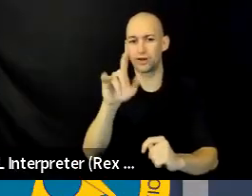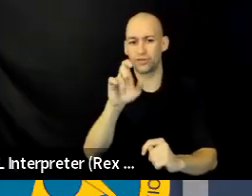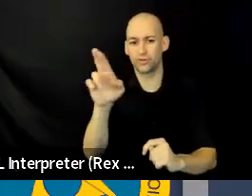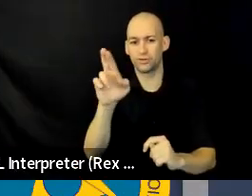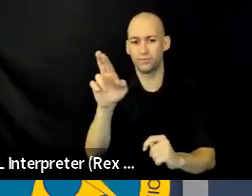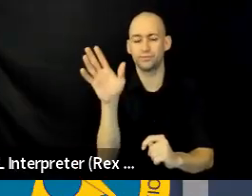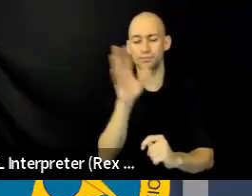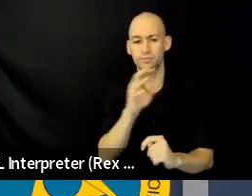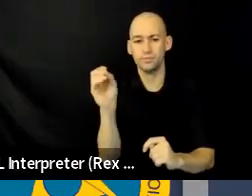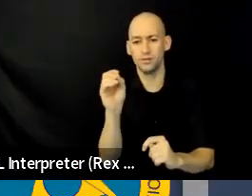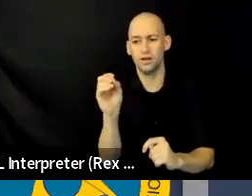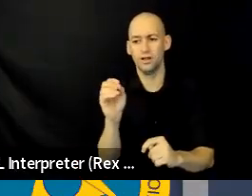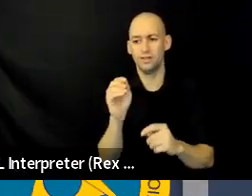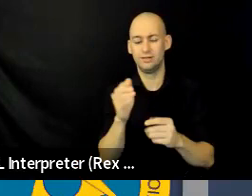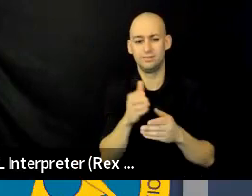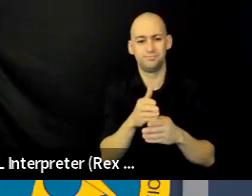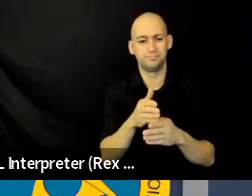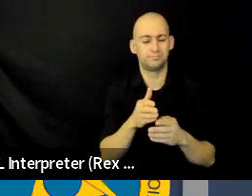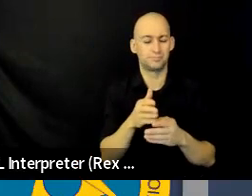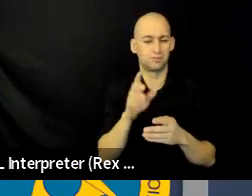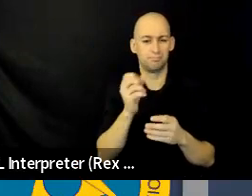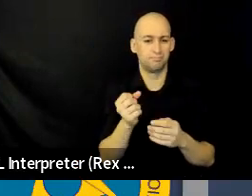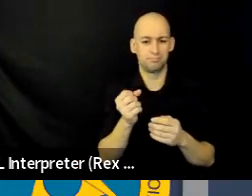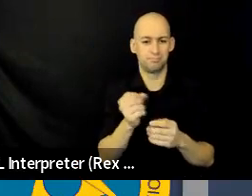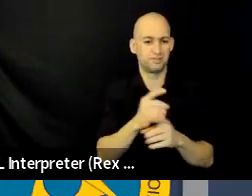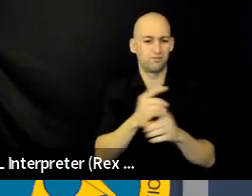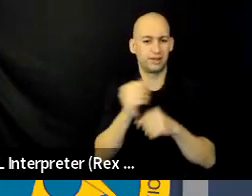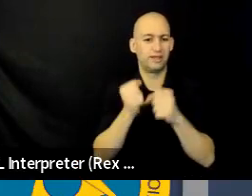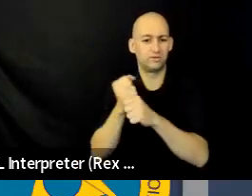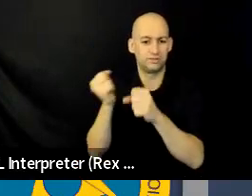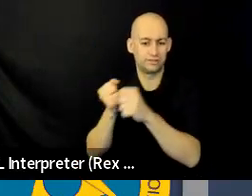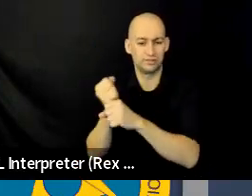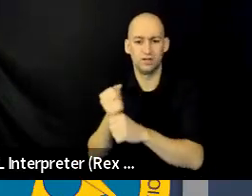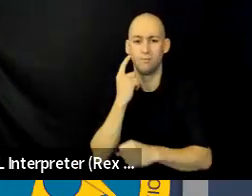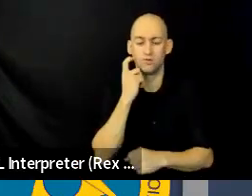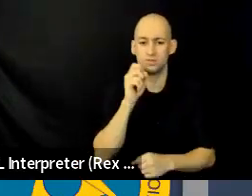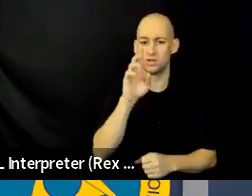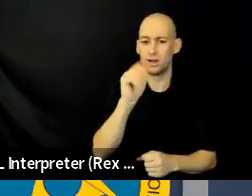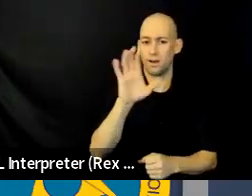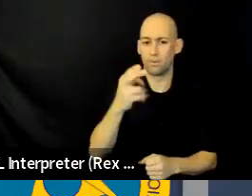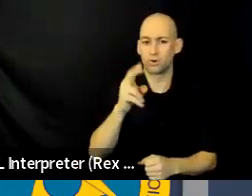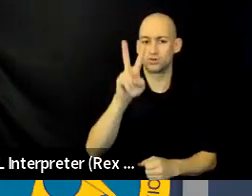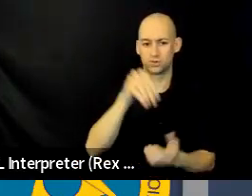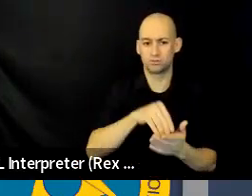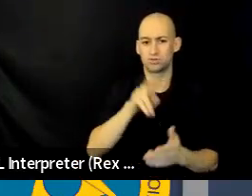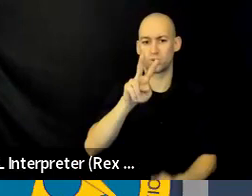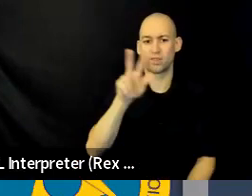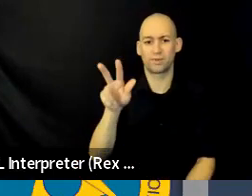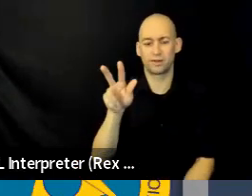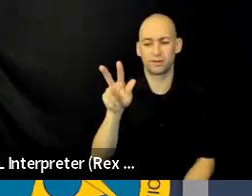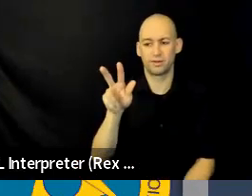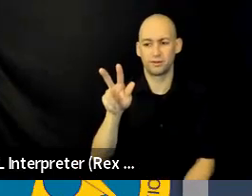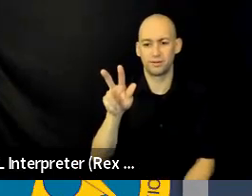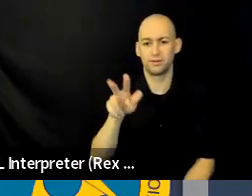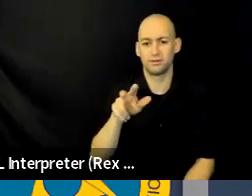And those were spread over multiple years, the most recent being in March of 2023. And